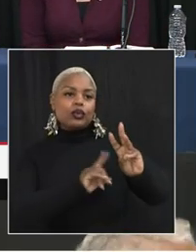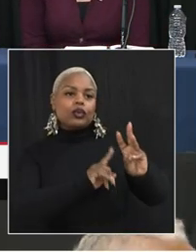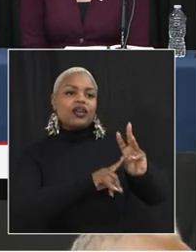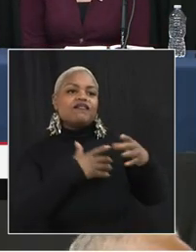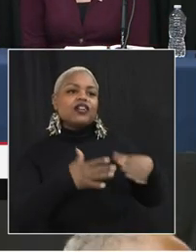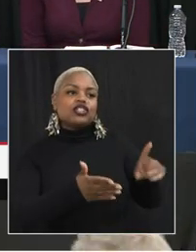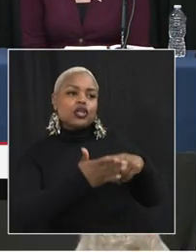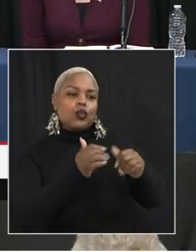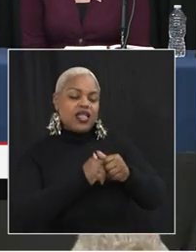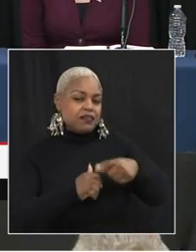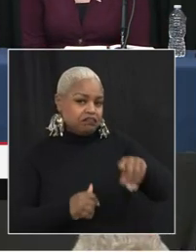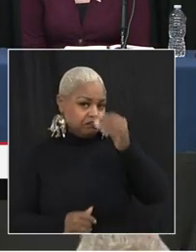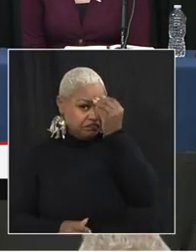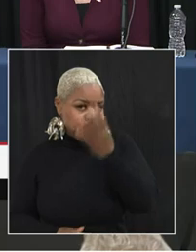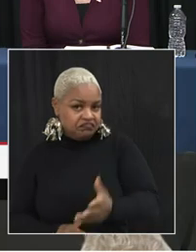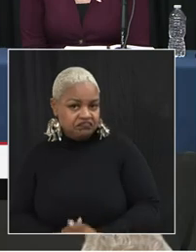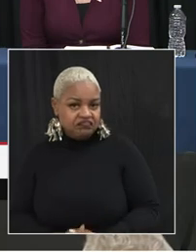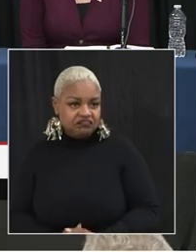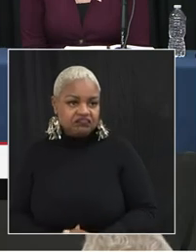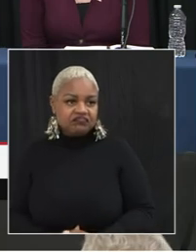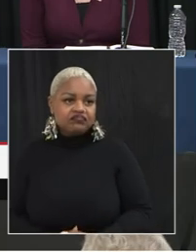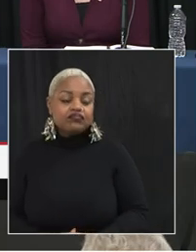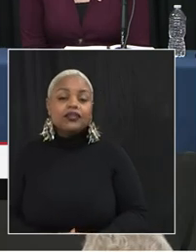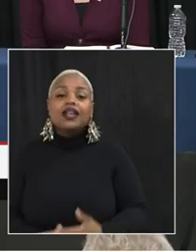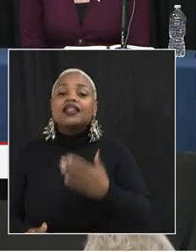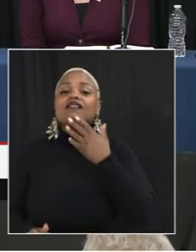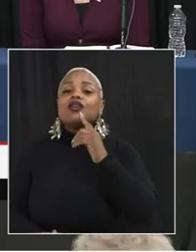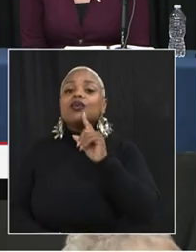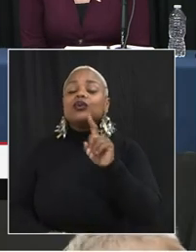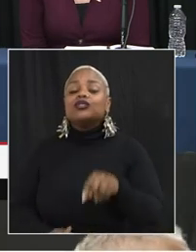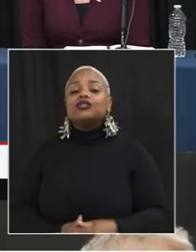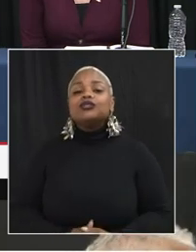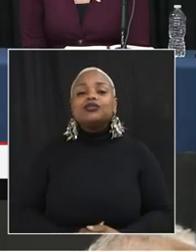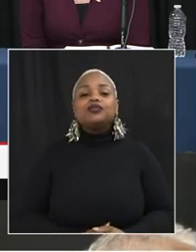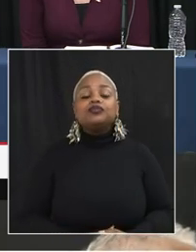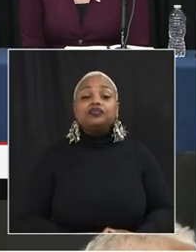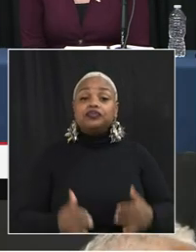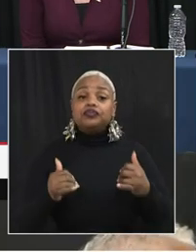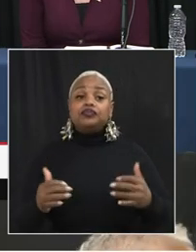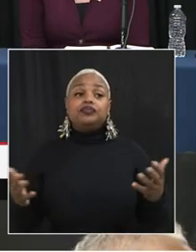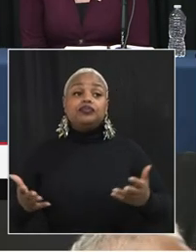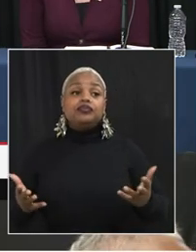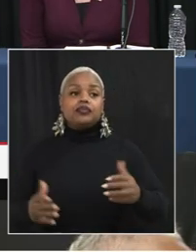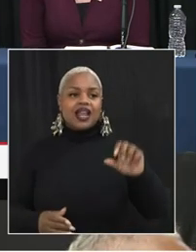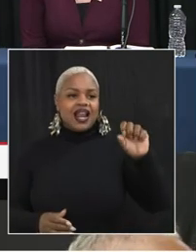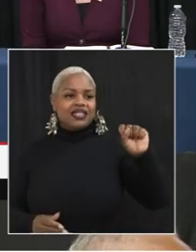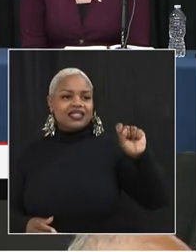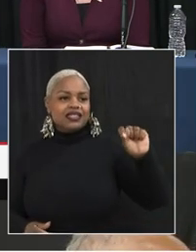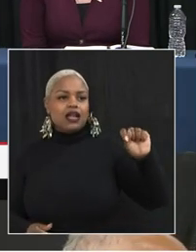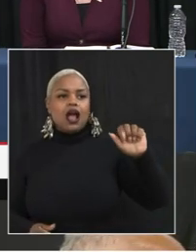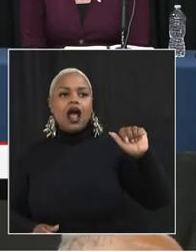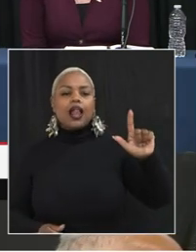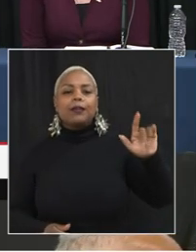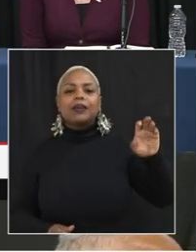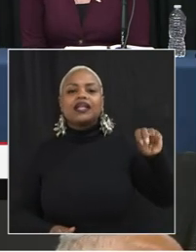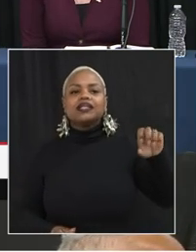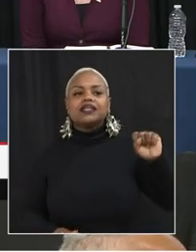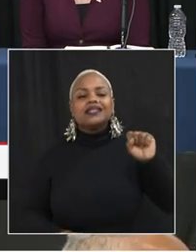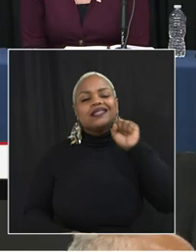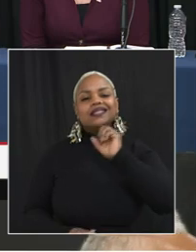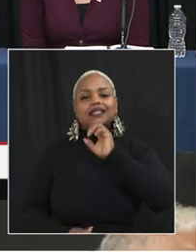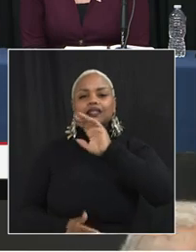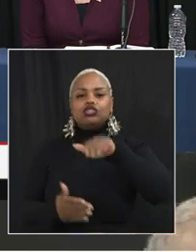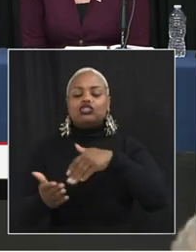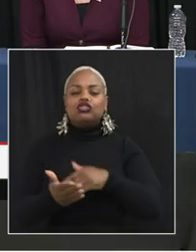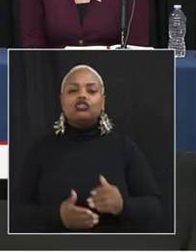Thank you very much for that question. We're going to go to one of the senior wellness centers. We're going to St. Albans. We have Tom Gregory. We can see and hear you, Mr.